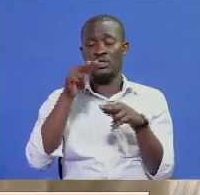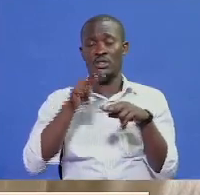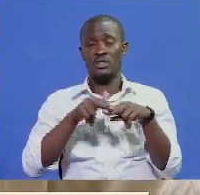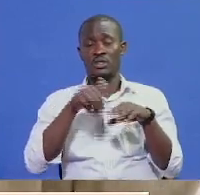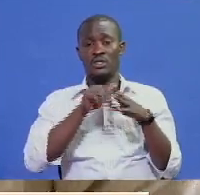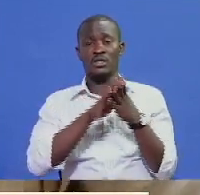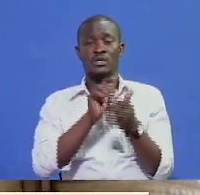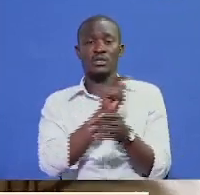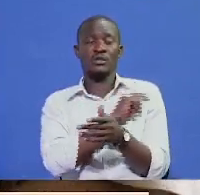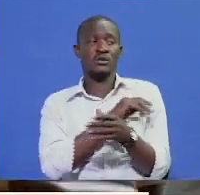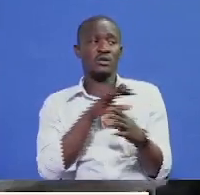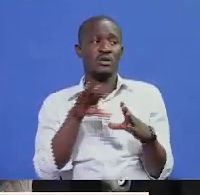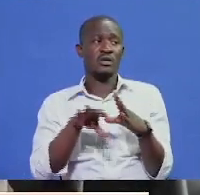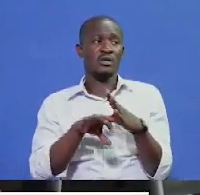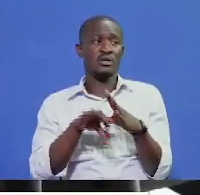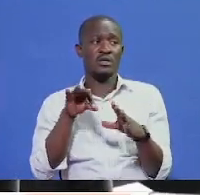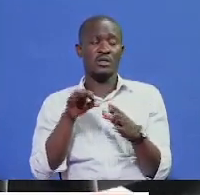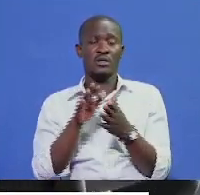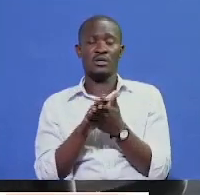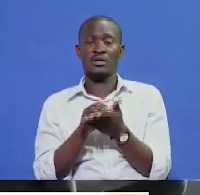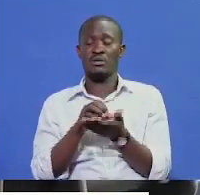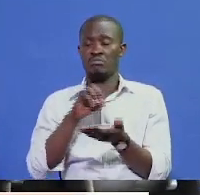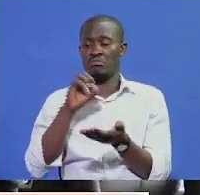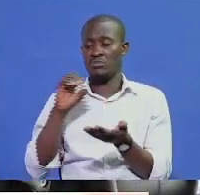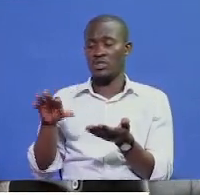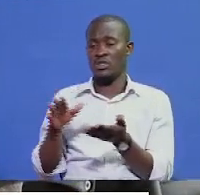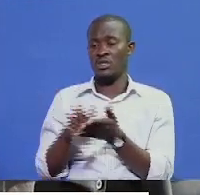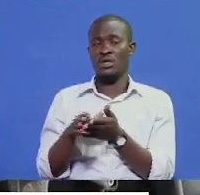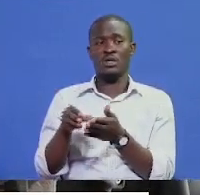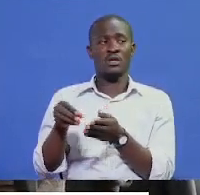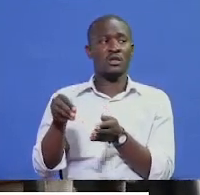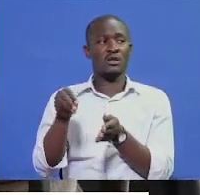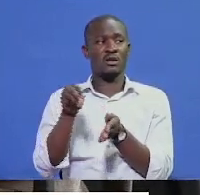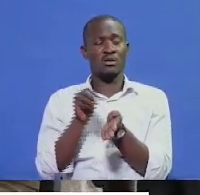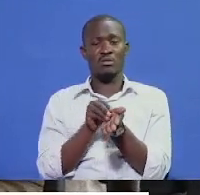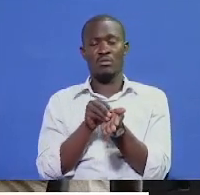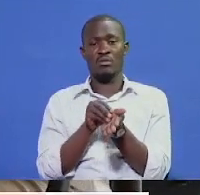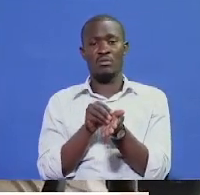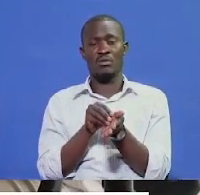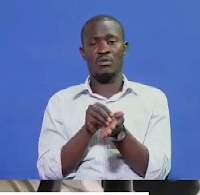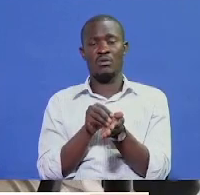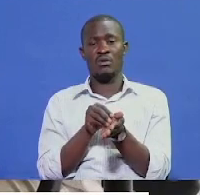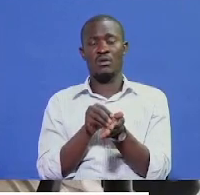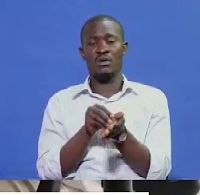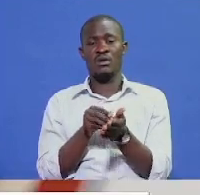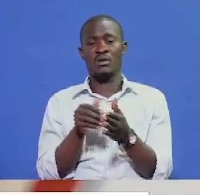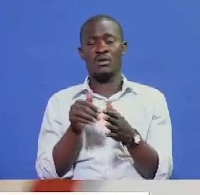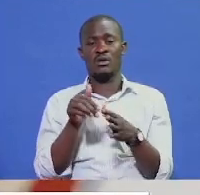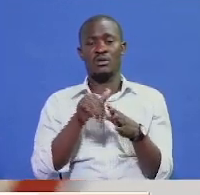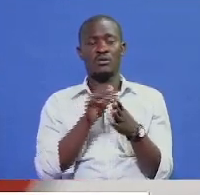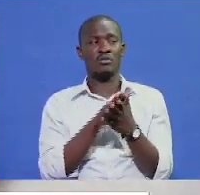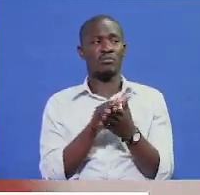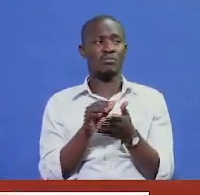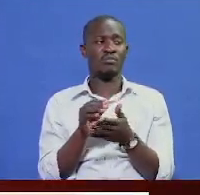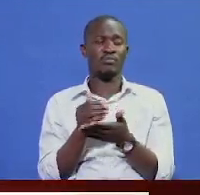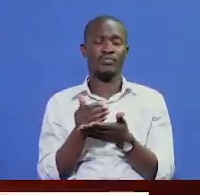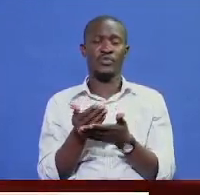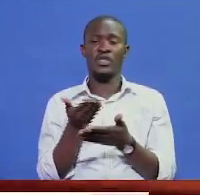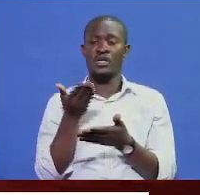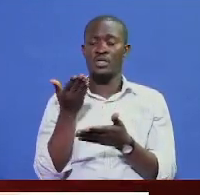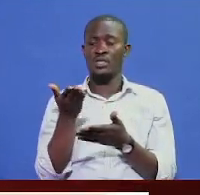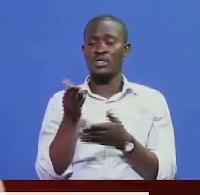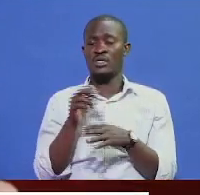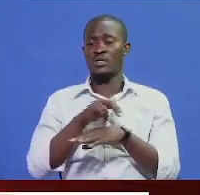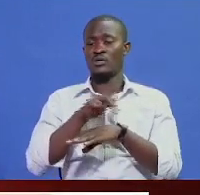take it out, you will empty it, you will fold it, you will reinsert it immediately. Hapa